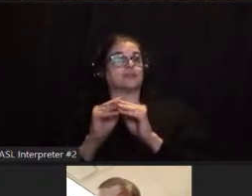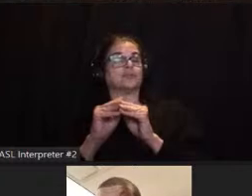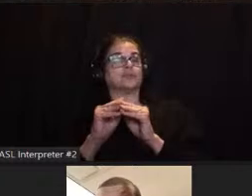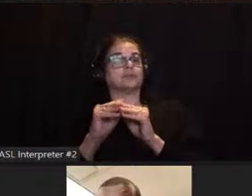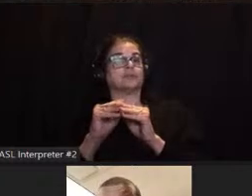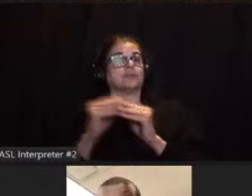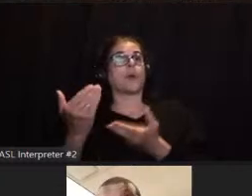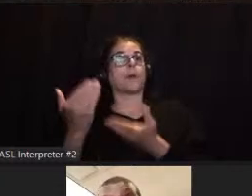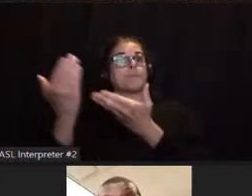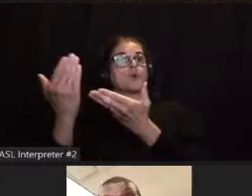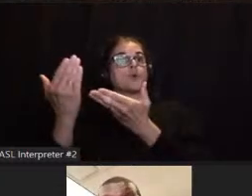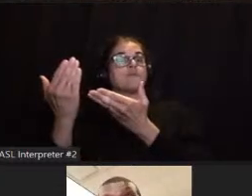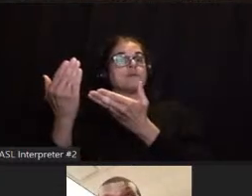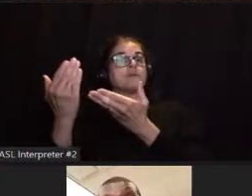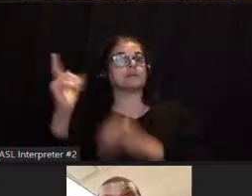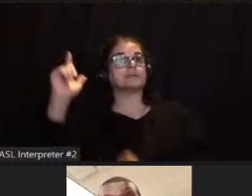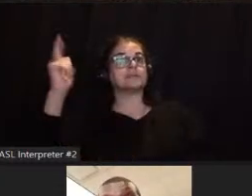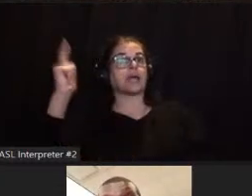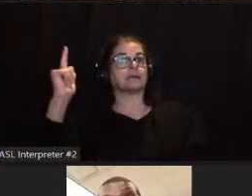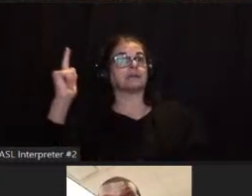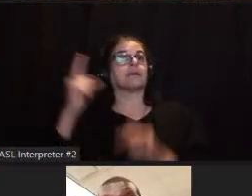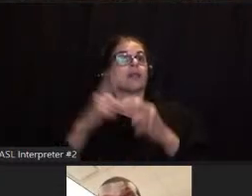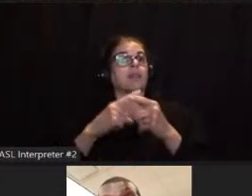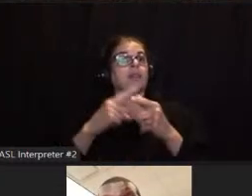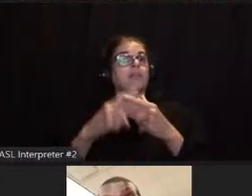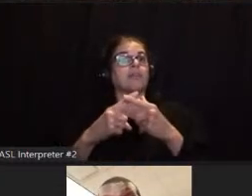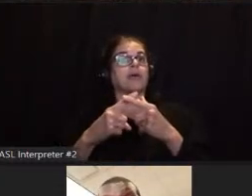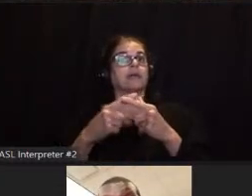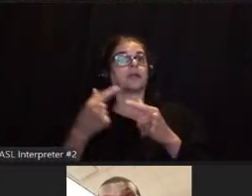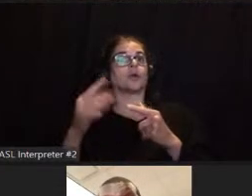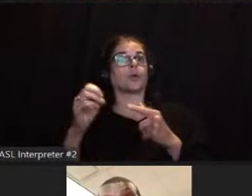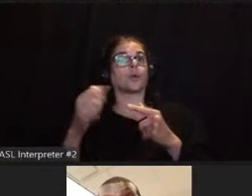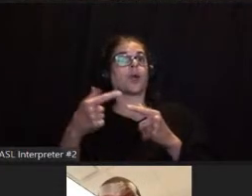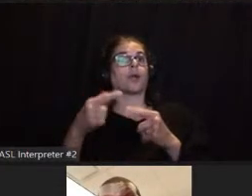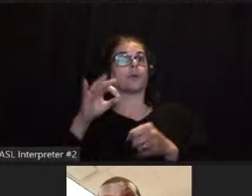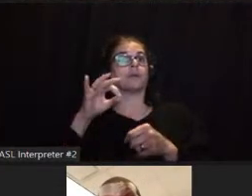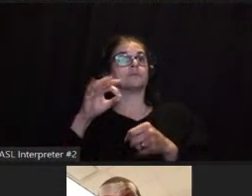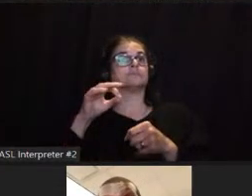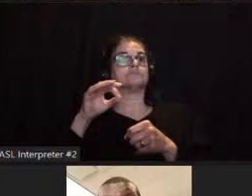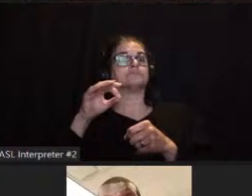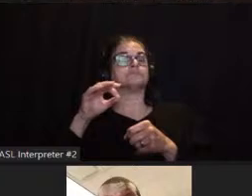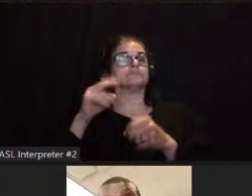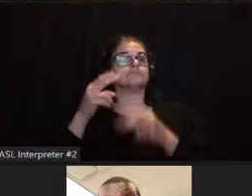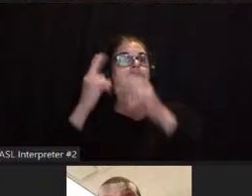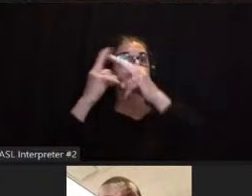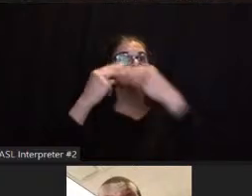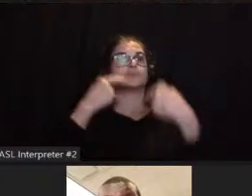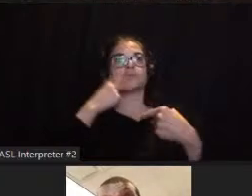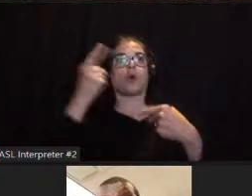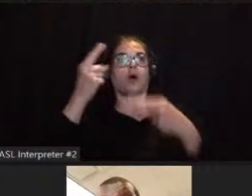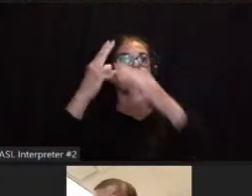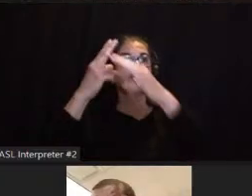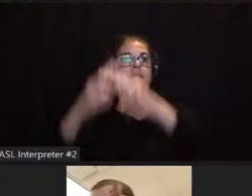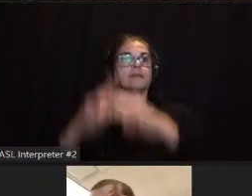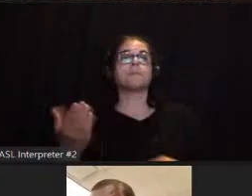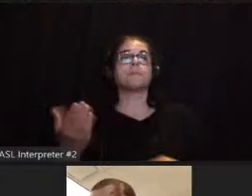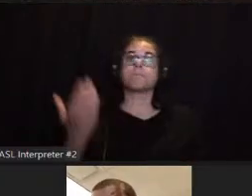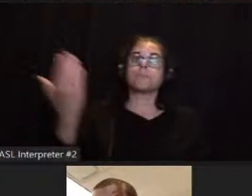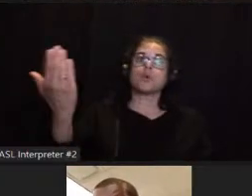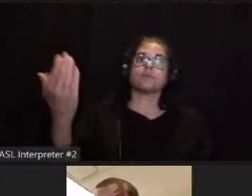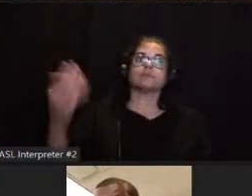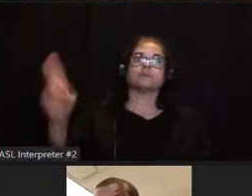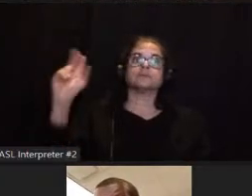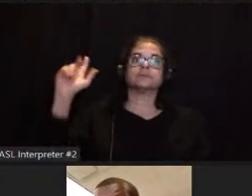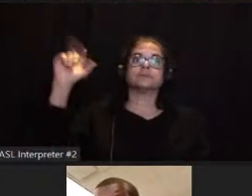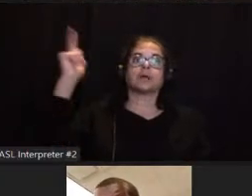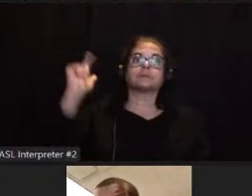board members, then Greg will call the roll again. So thank you. So moved. Second. Great. It's been